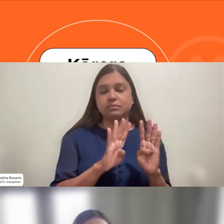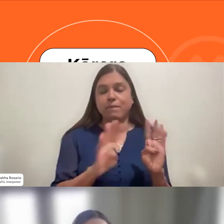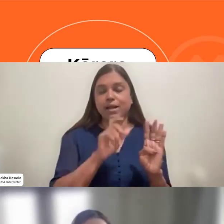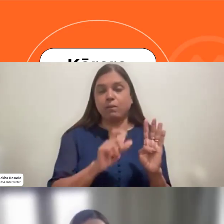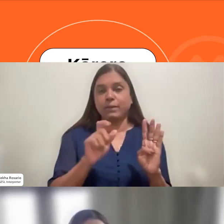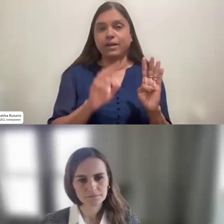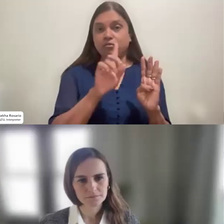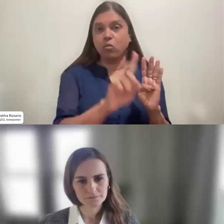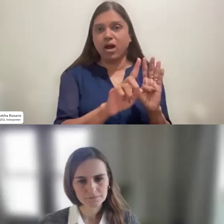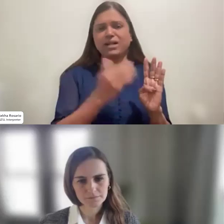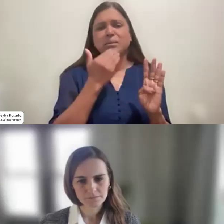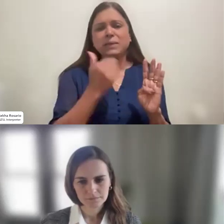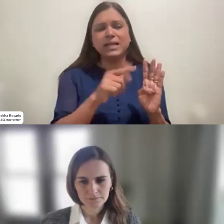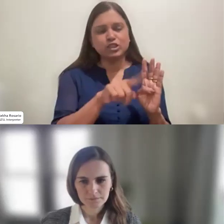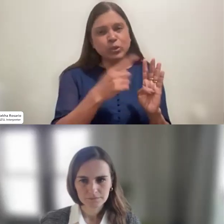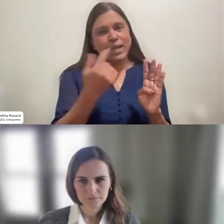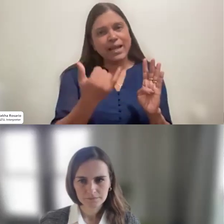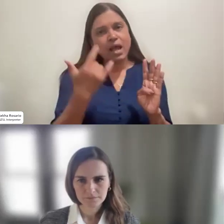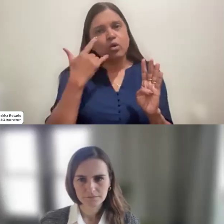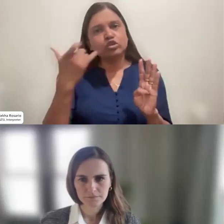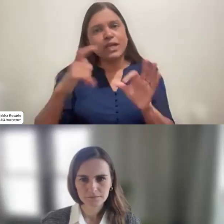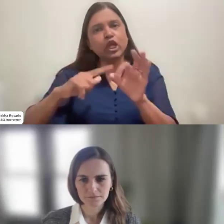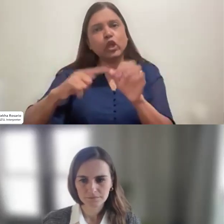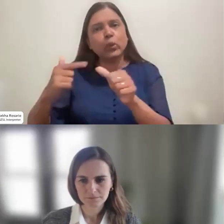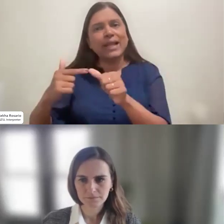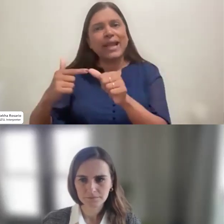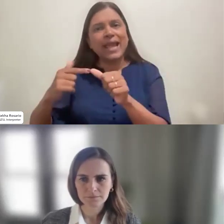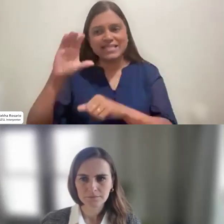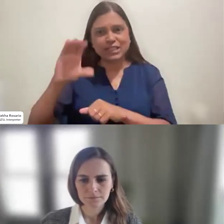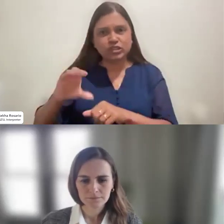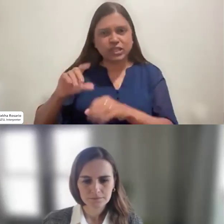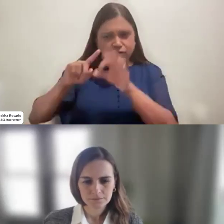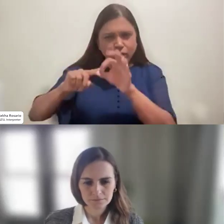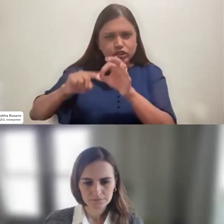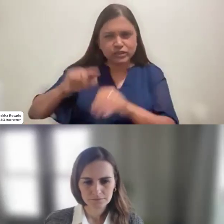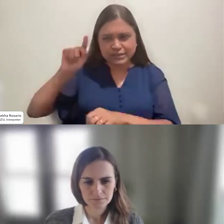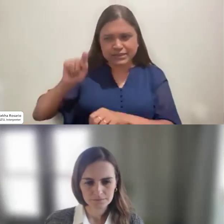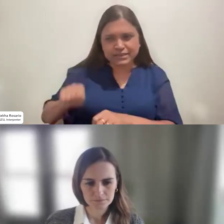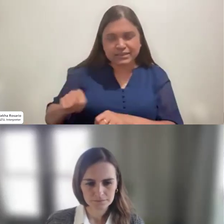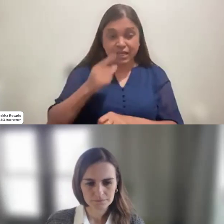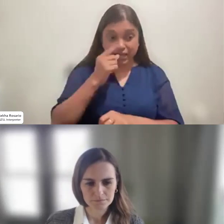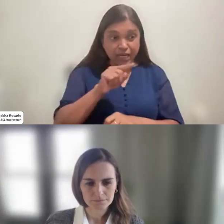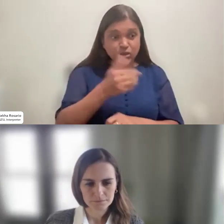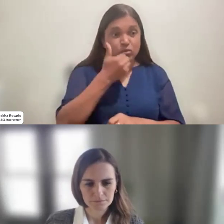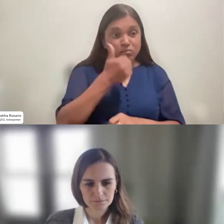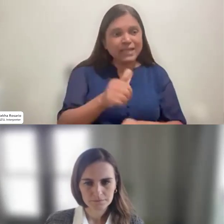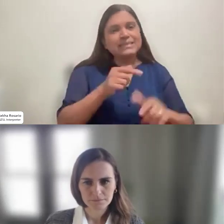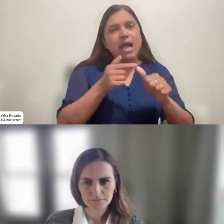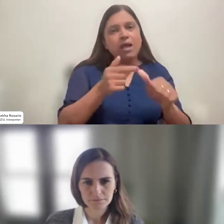the Q&A section and possibly respond to some of the questions that we just didn't get a chance